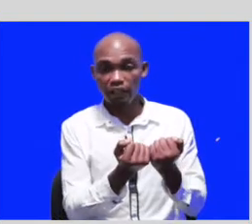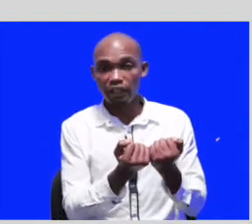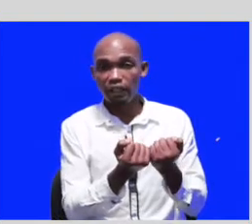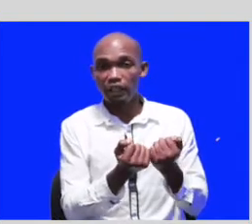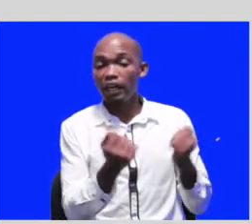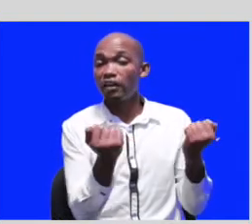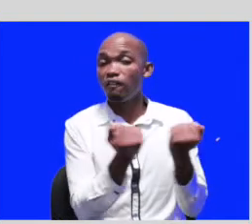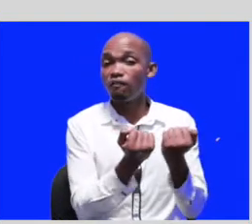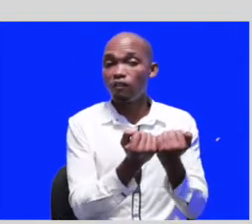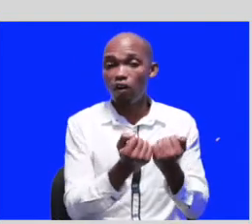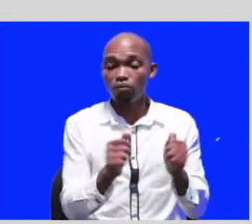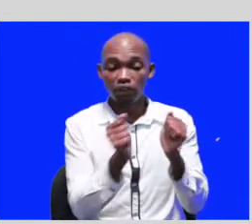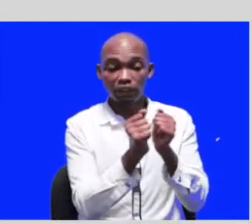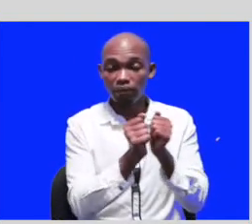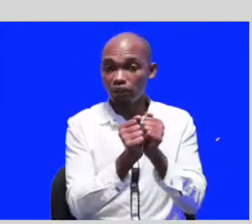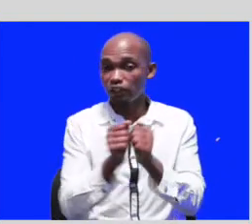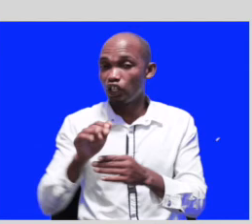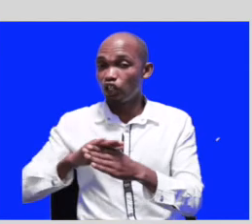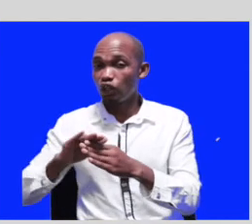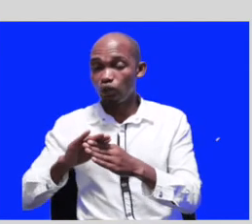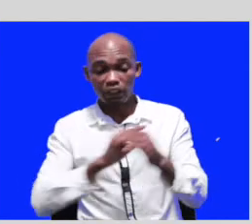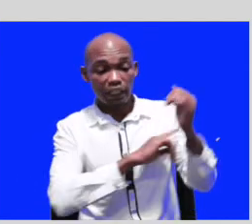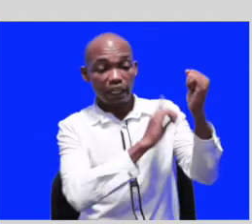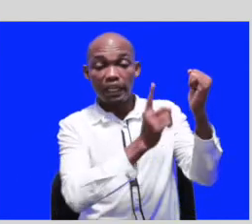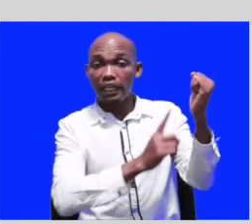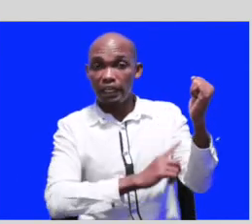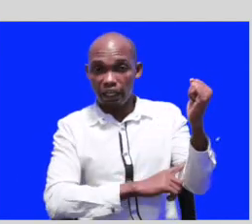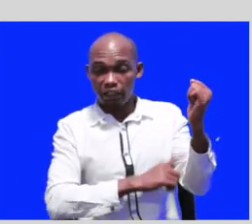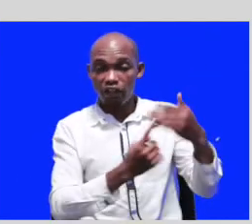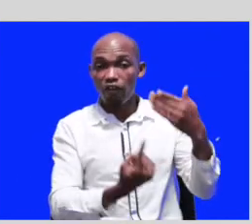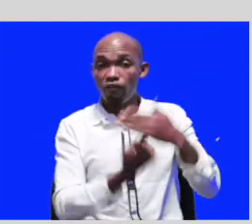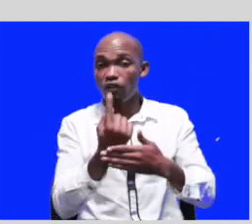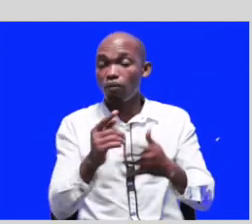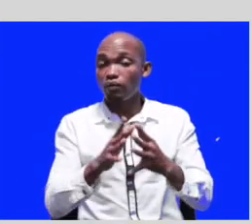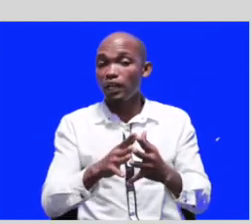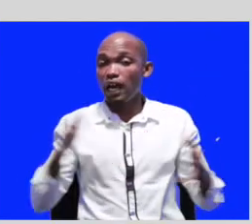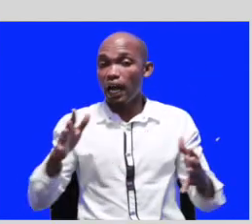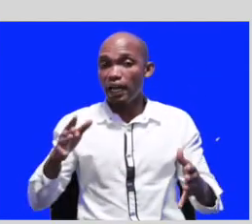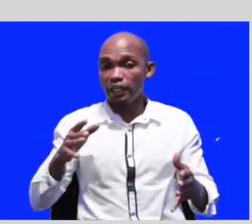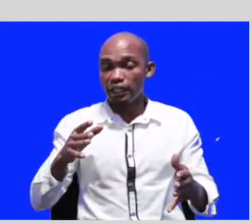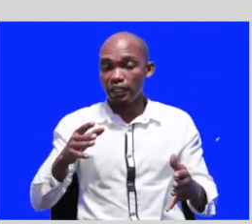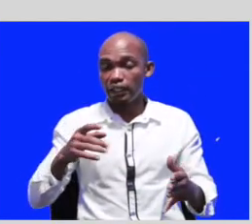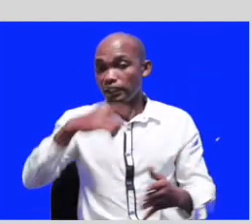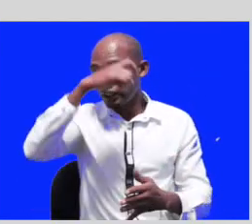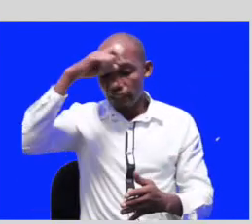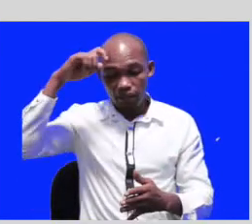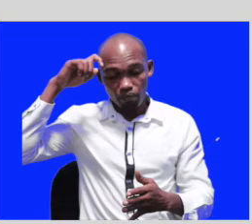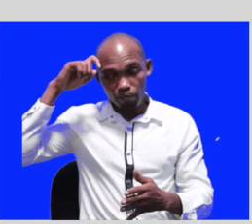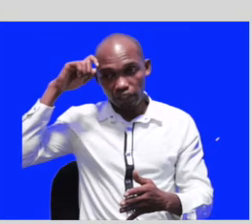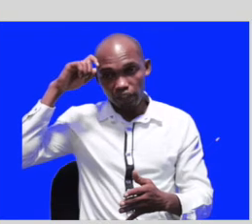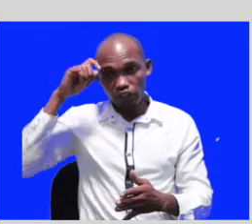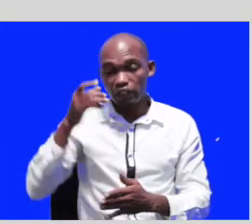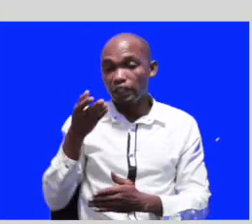form complex substances. Using energy from the high temperature and ultraviolet rays,